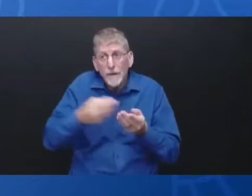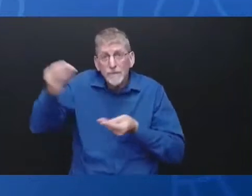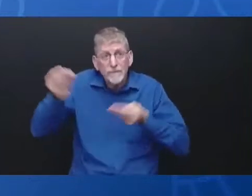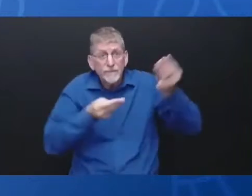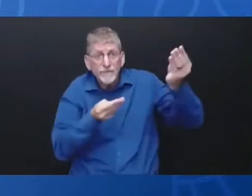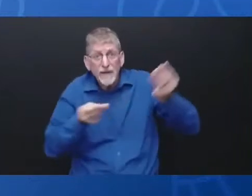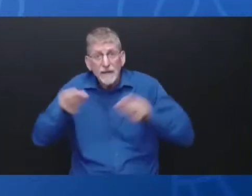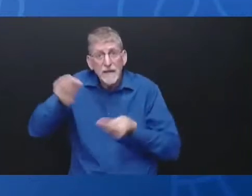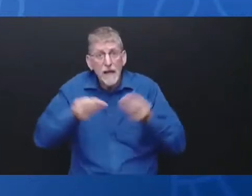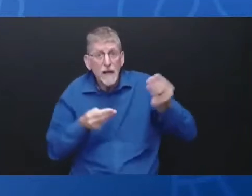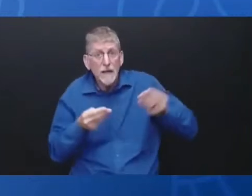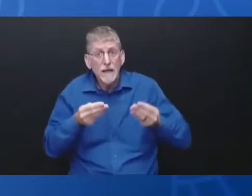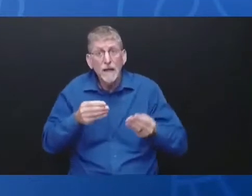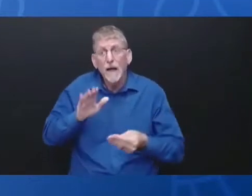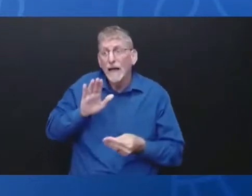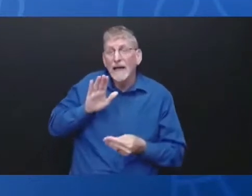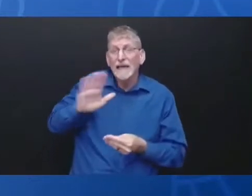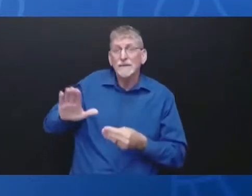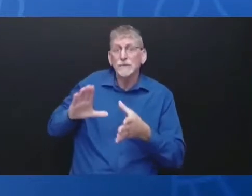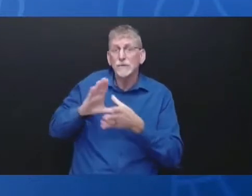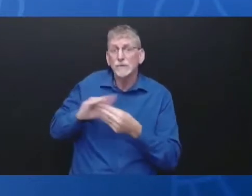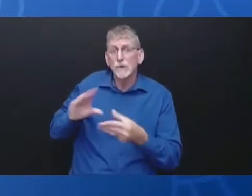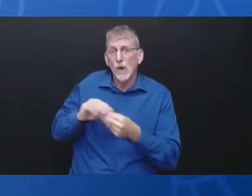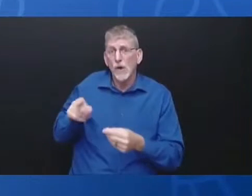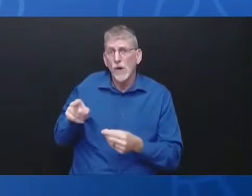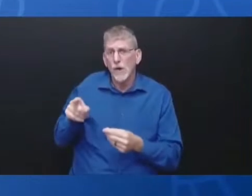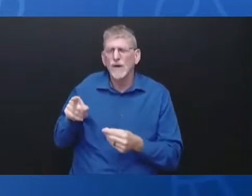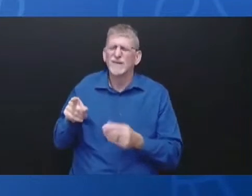We've had a